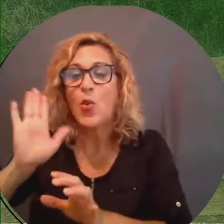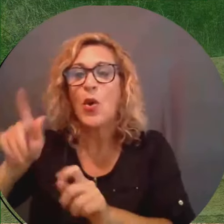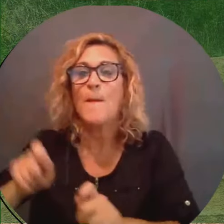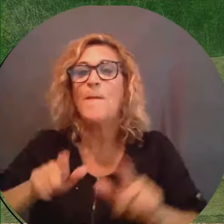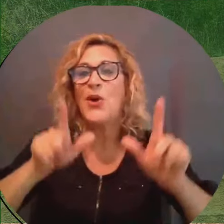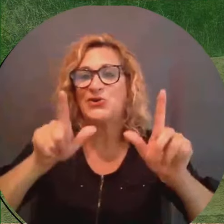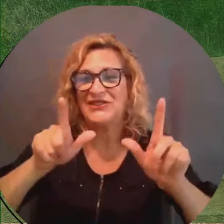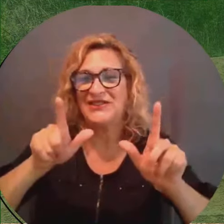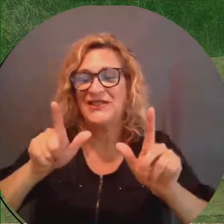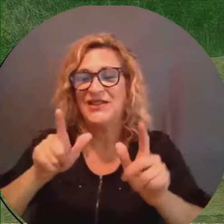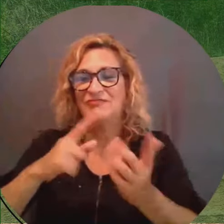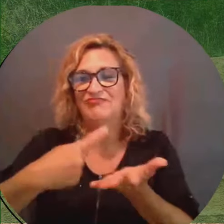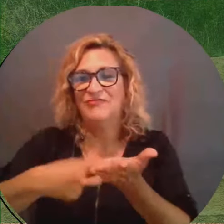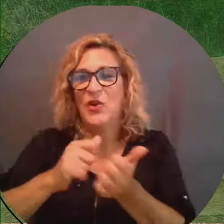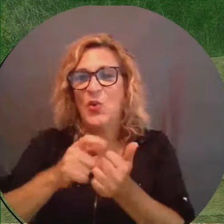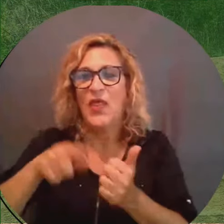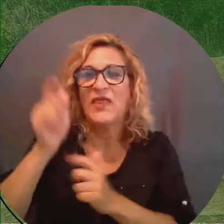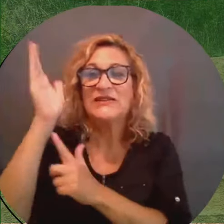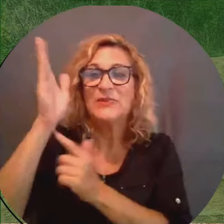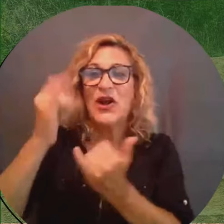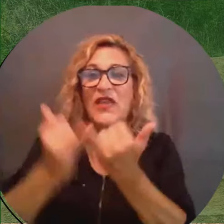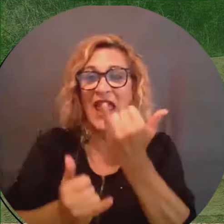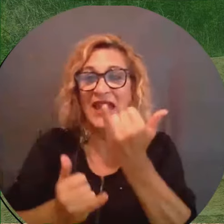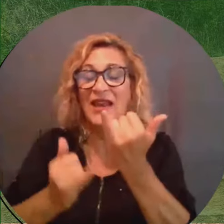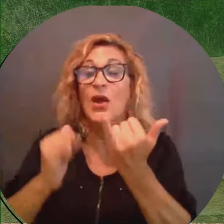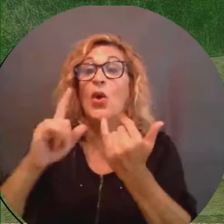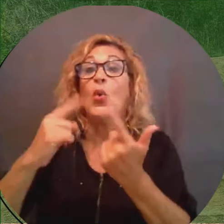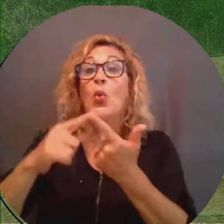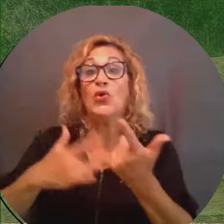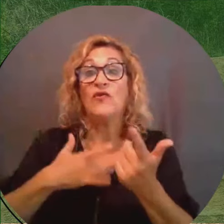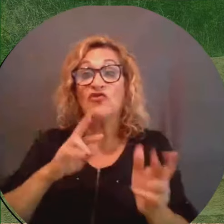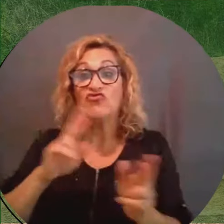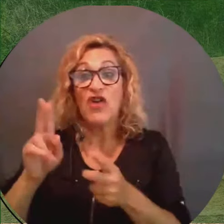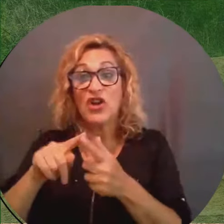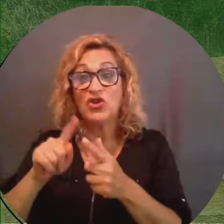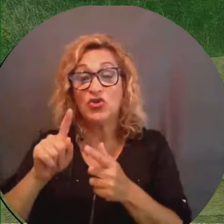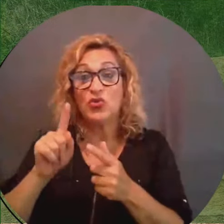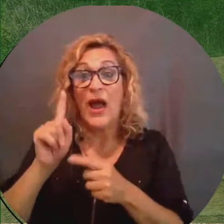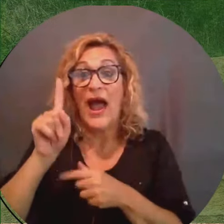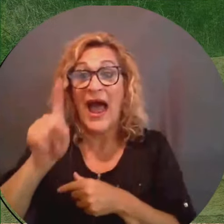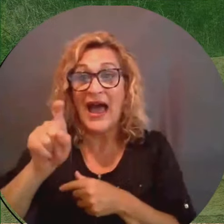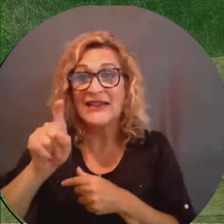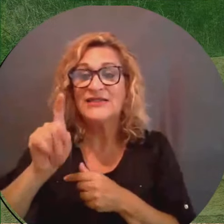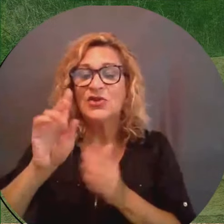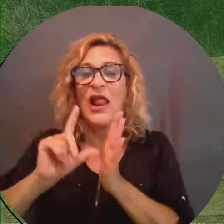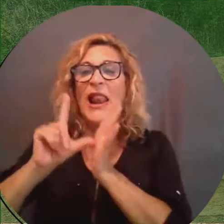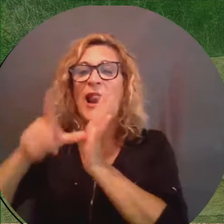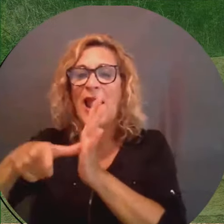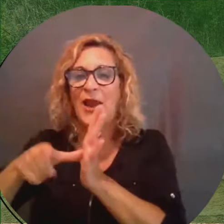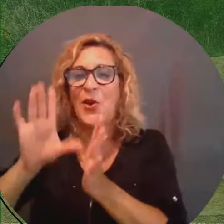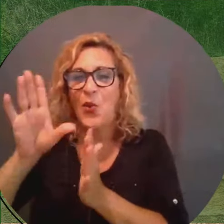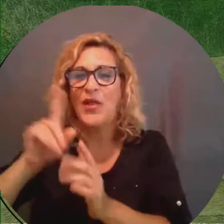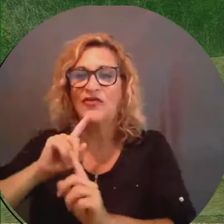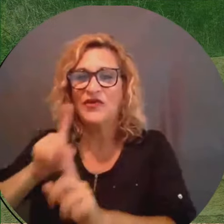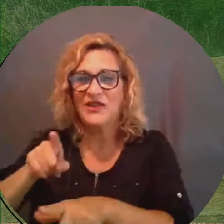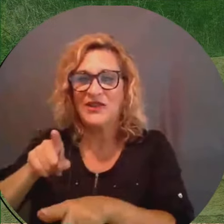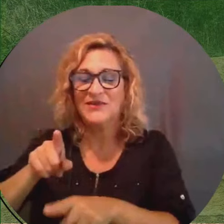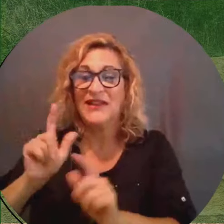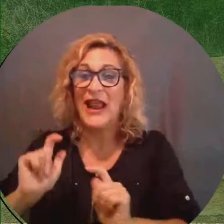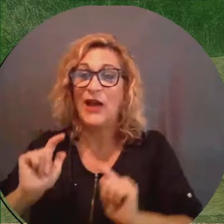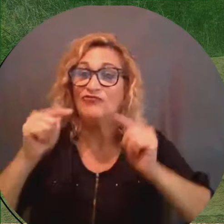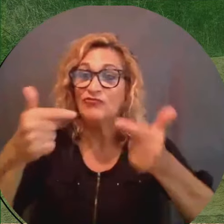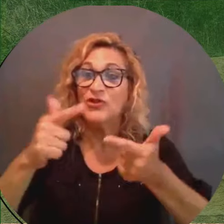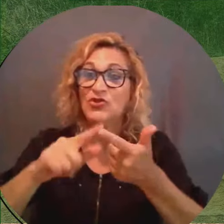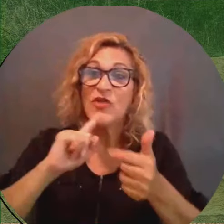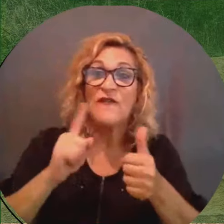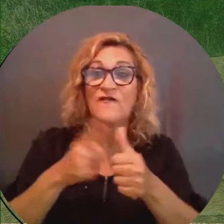the end. So please feel free to throw your questions out whenever and we'll get to them later. I'm going to hand it over to our first